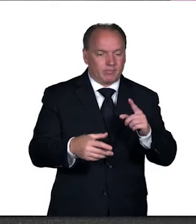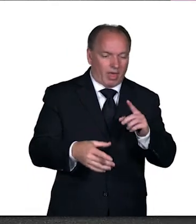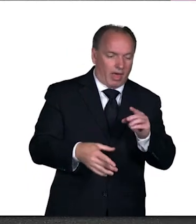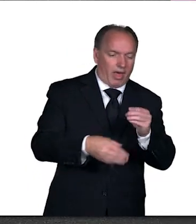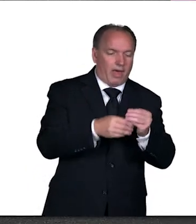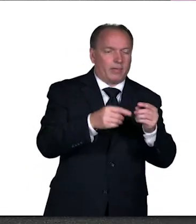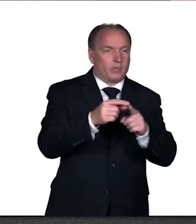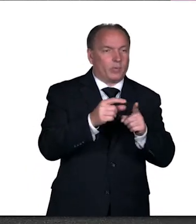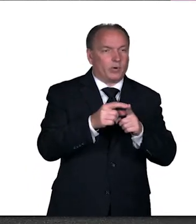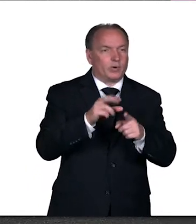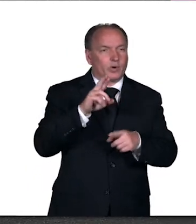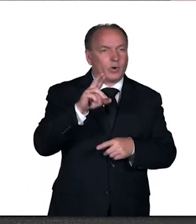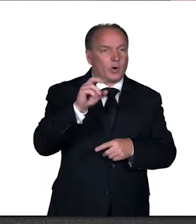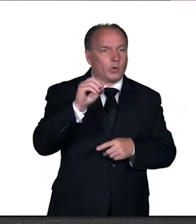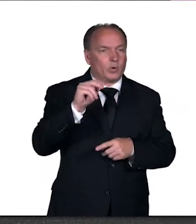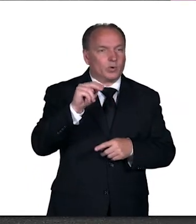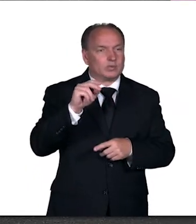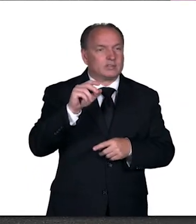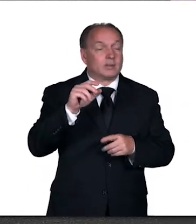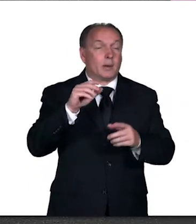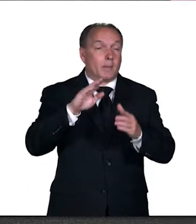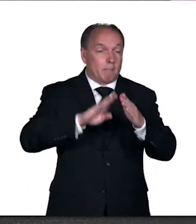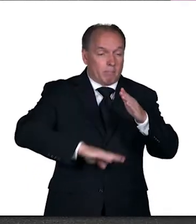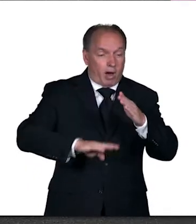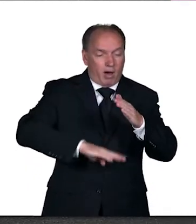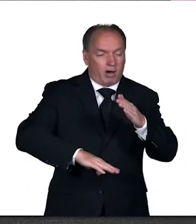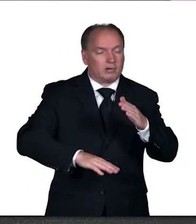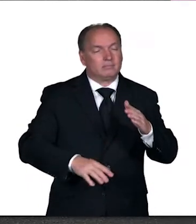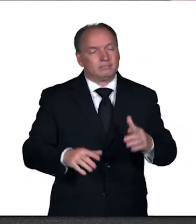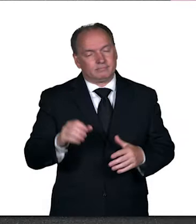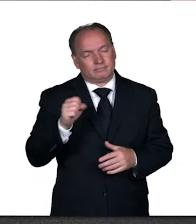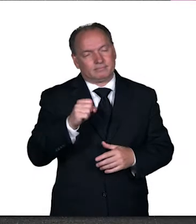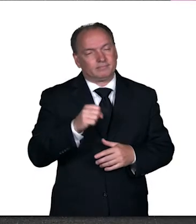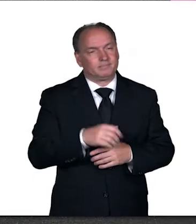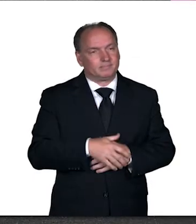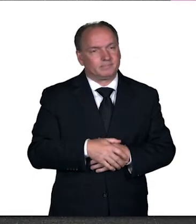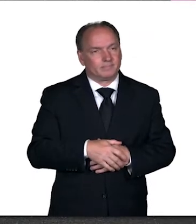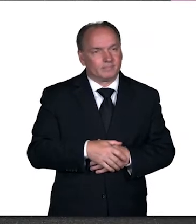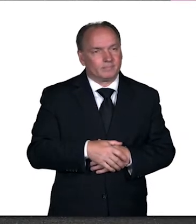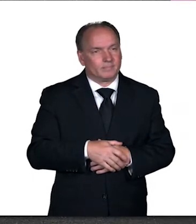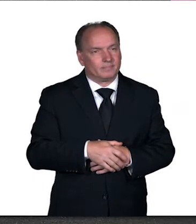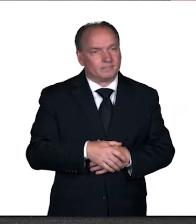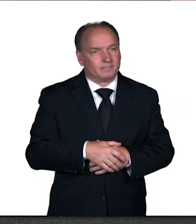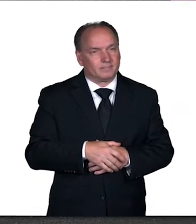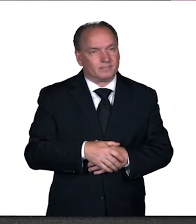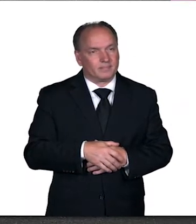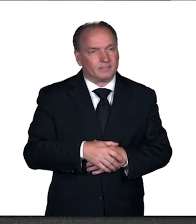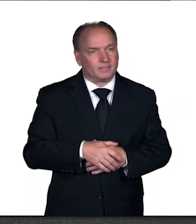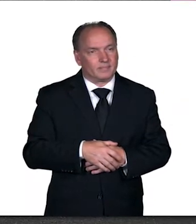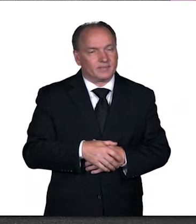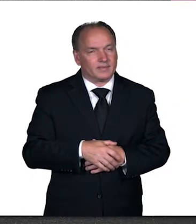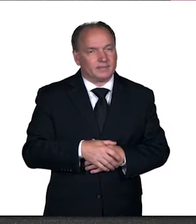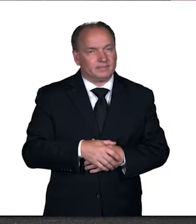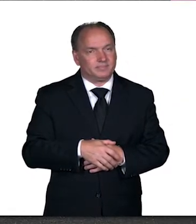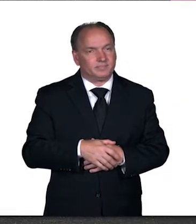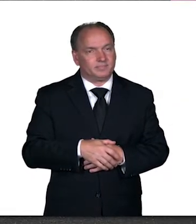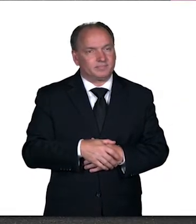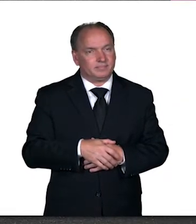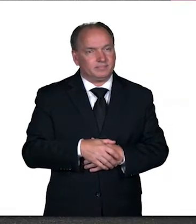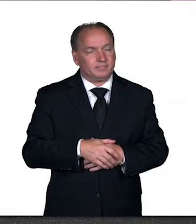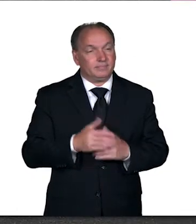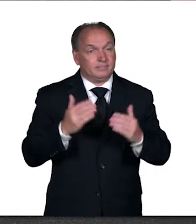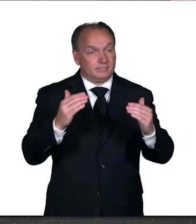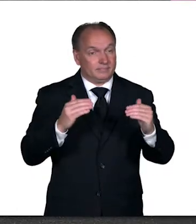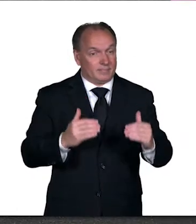the word roots at the bottom of our plant. Good job, guys.